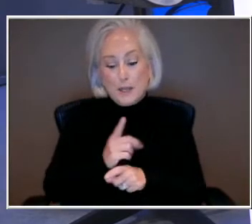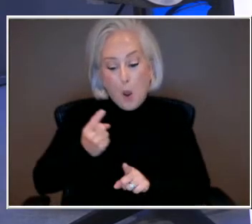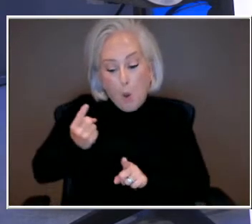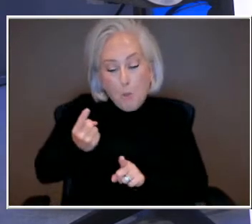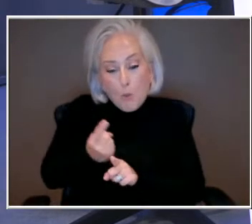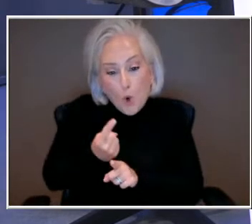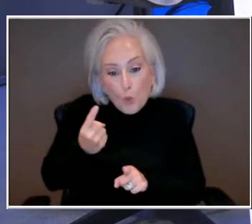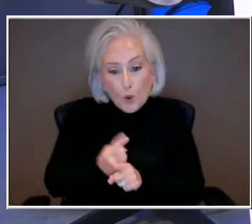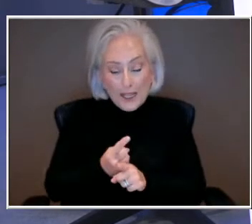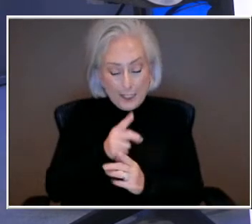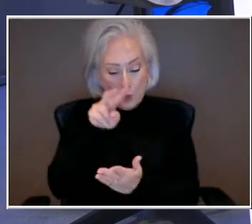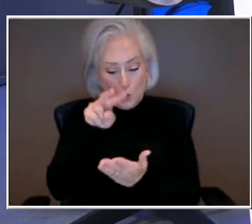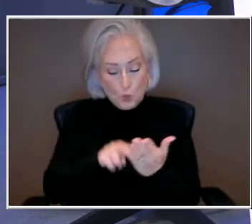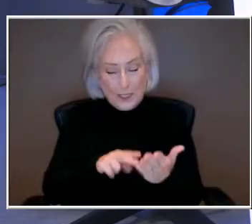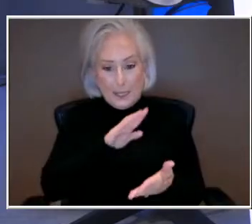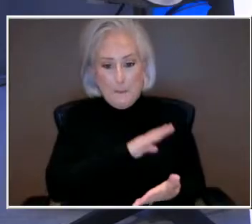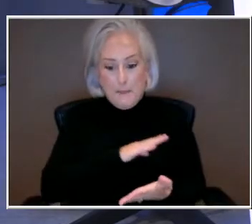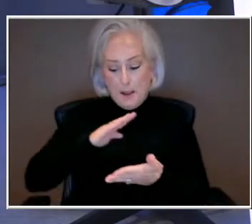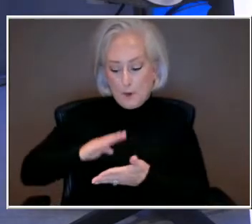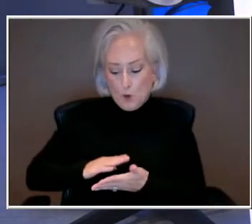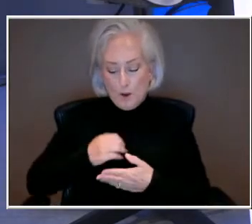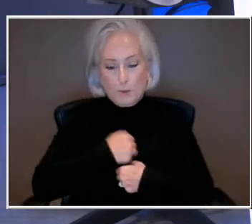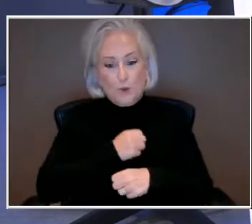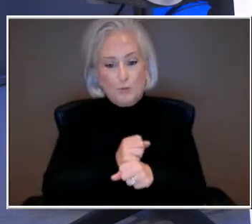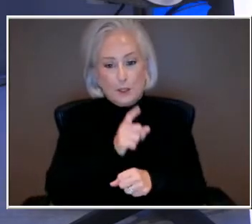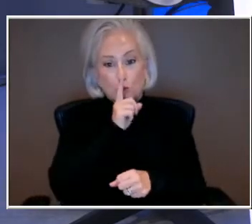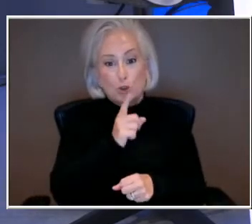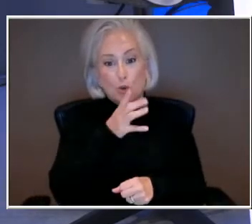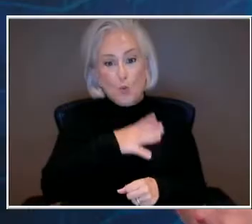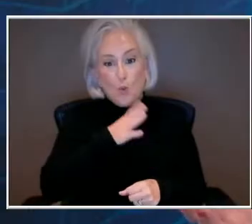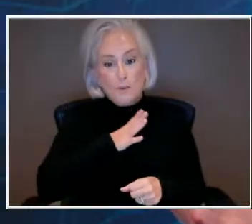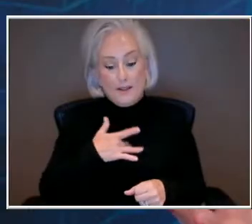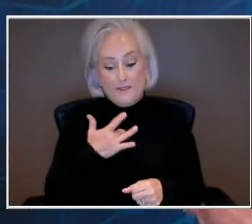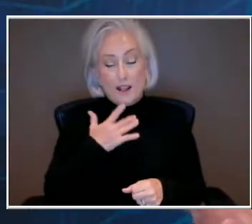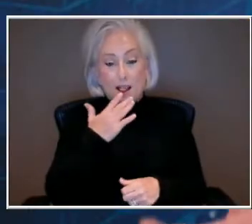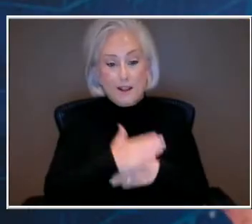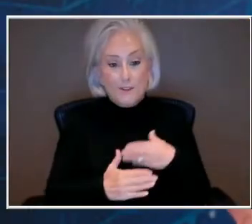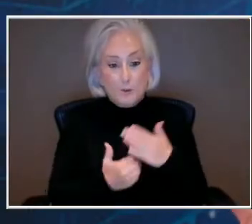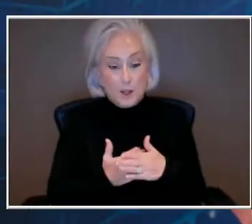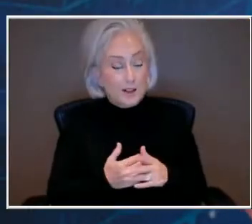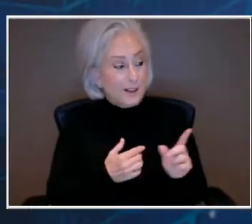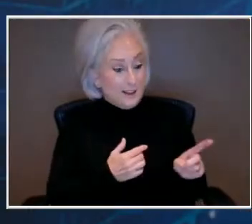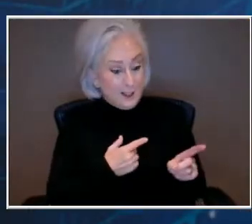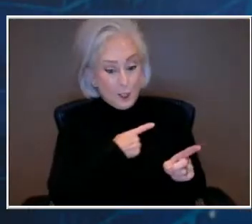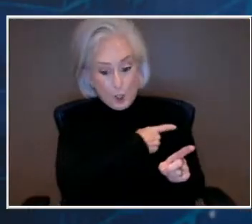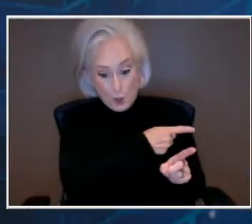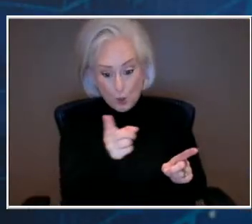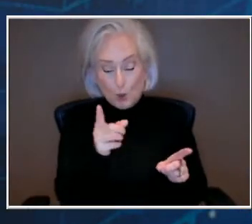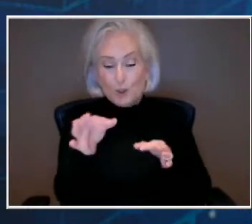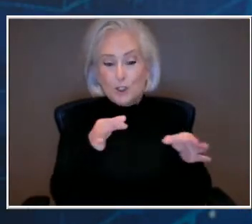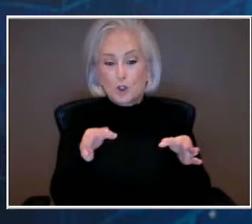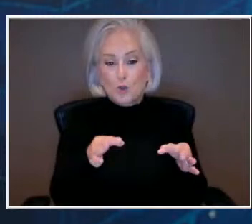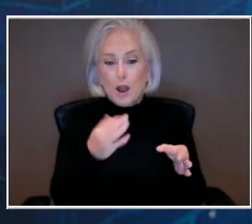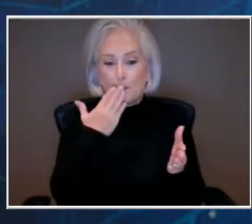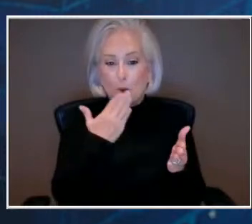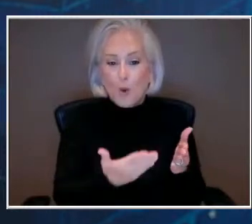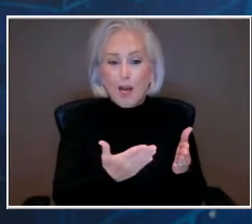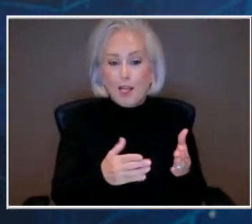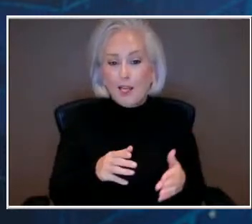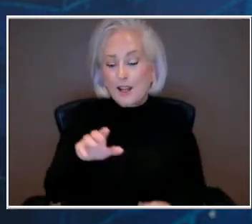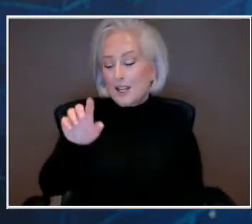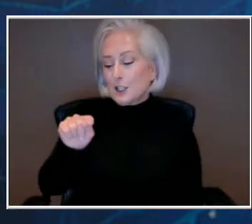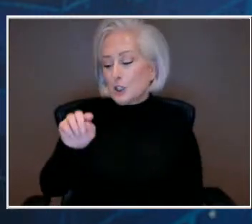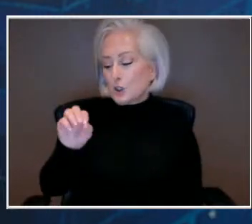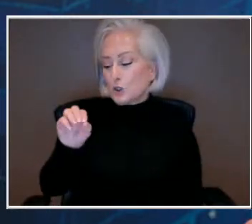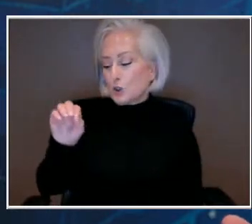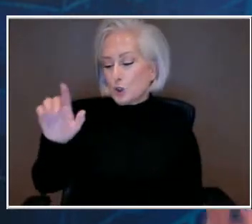making sure that women feel comfortable in having those conversations? Absolutely. Well, I think you described this perfectly. It's a tool. So AI is not reading or